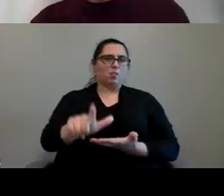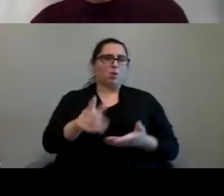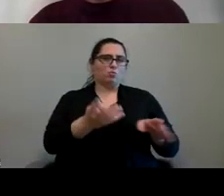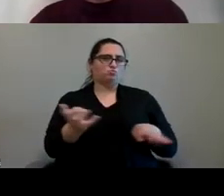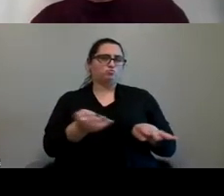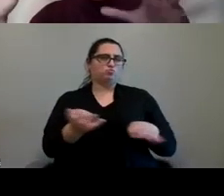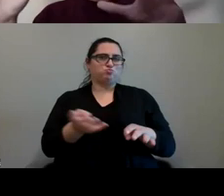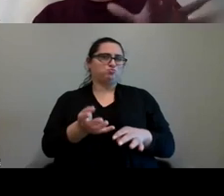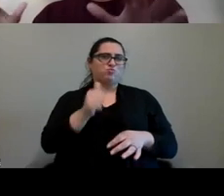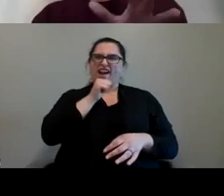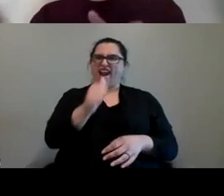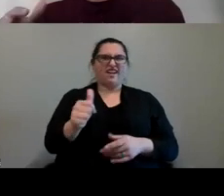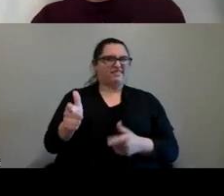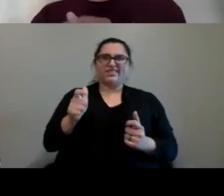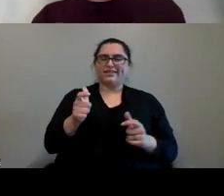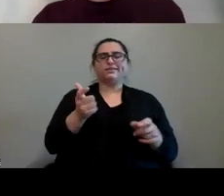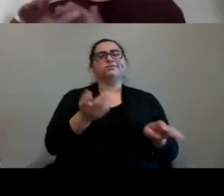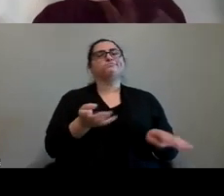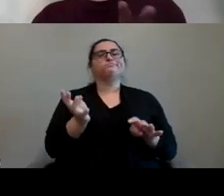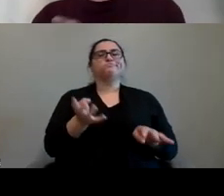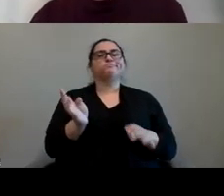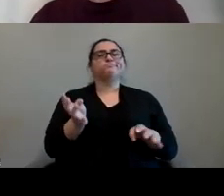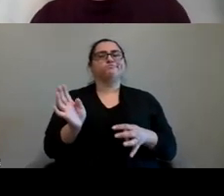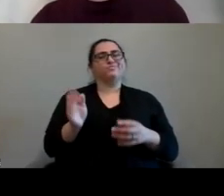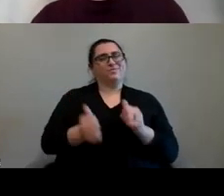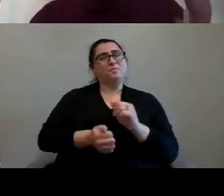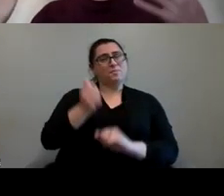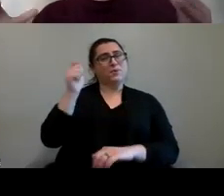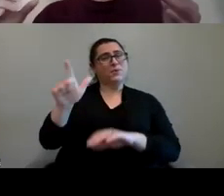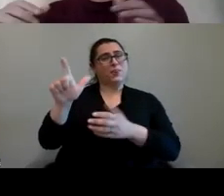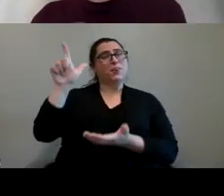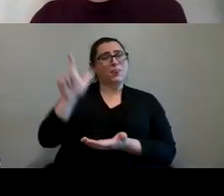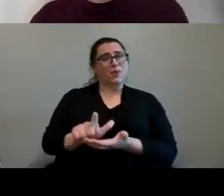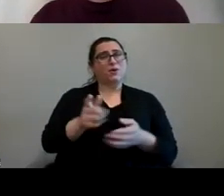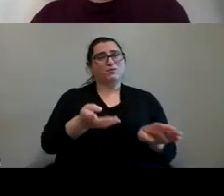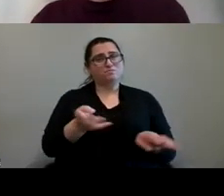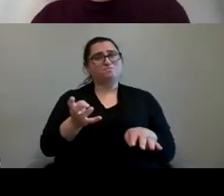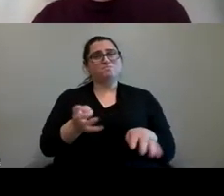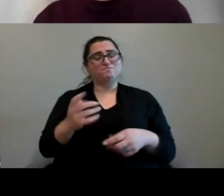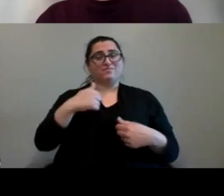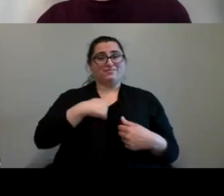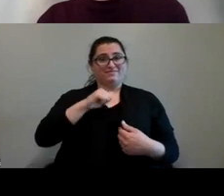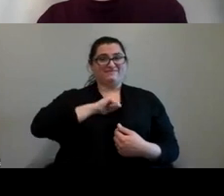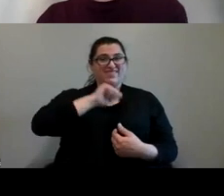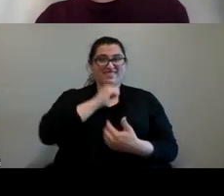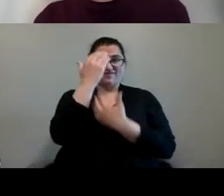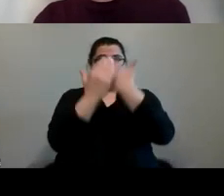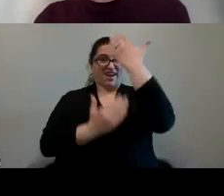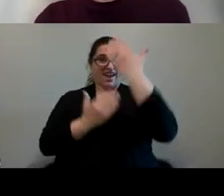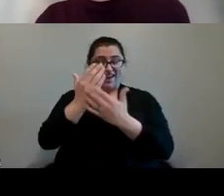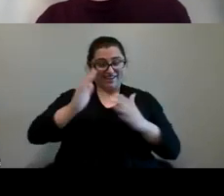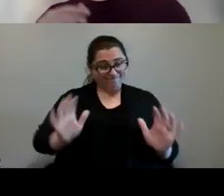most, pretty much the most low throughput. I'm just hand expressing all of these